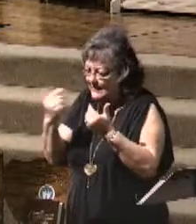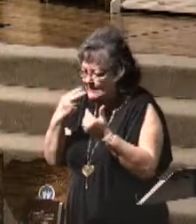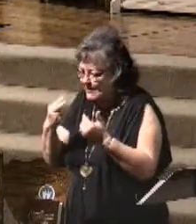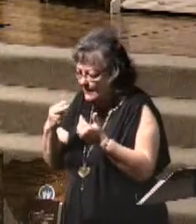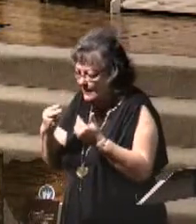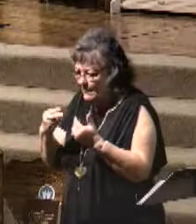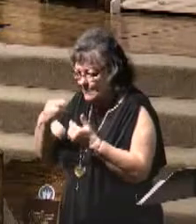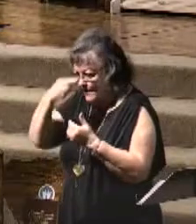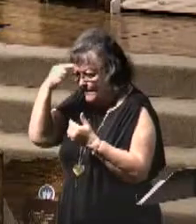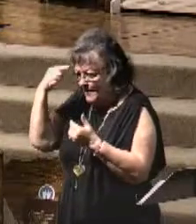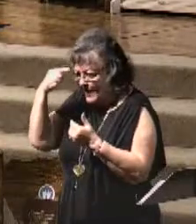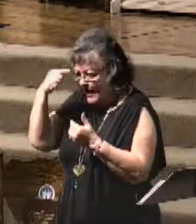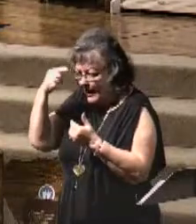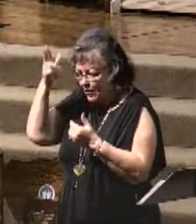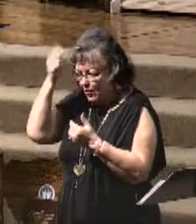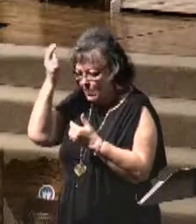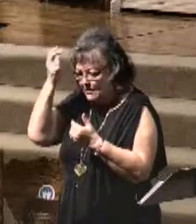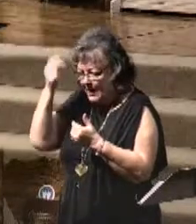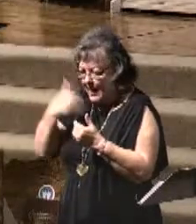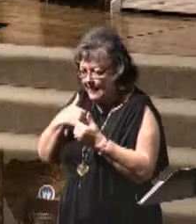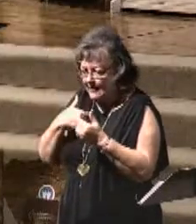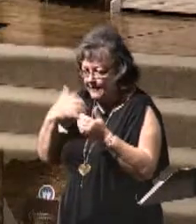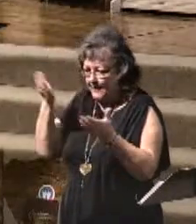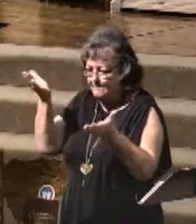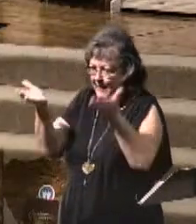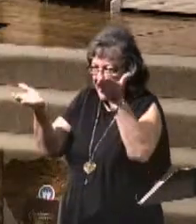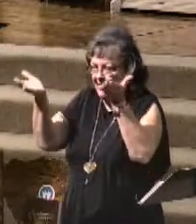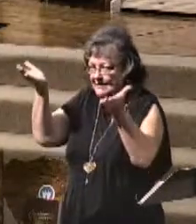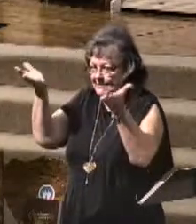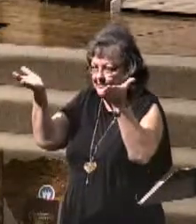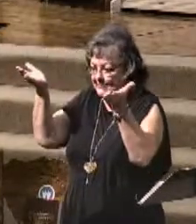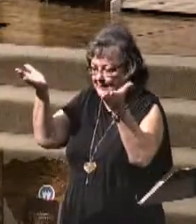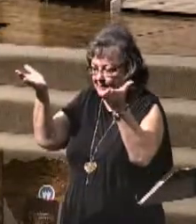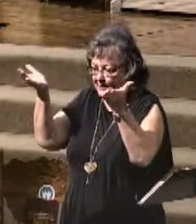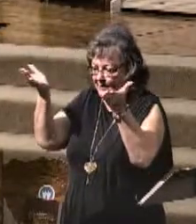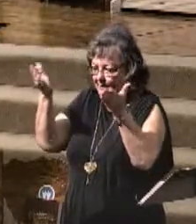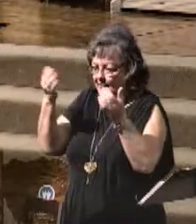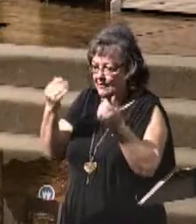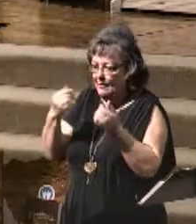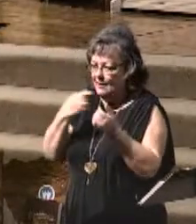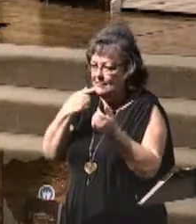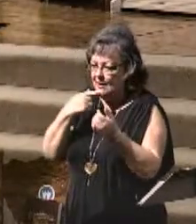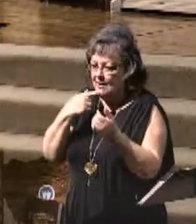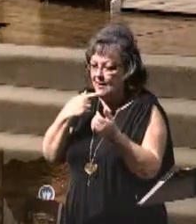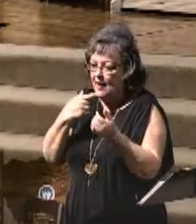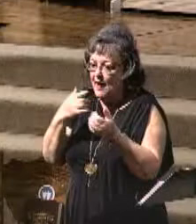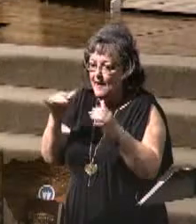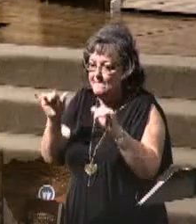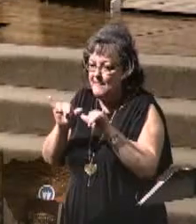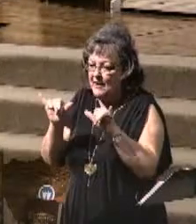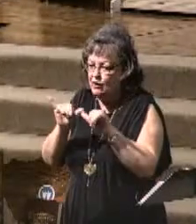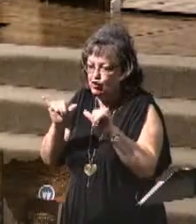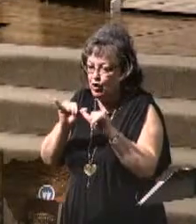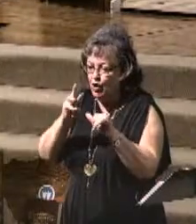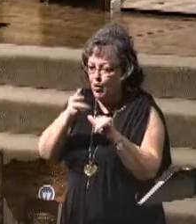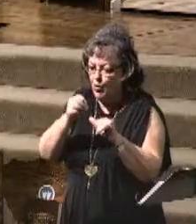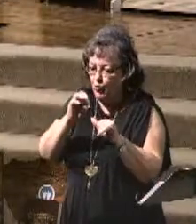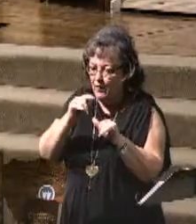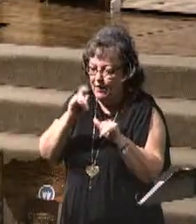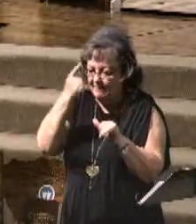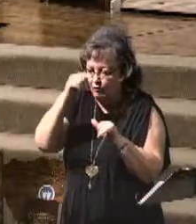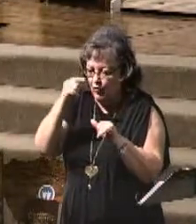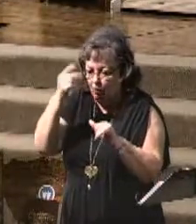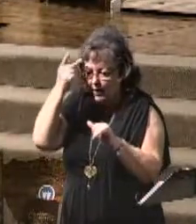that sat on him had a pair of balances in his hand, and I heard a voice in the midst of the four beasts say, A measure of wheat for a penny, and three measures of barley for a penny.